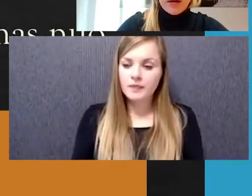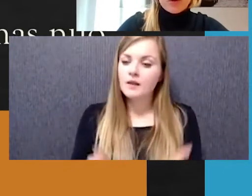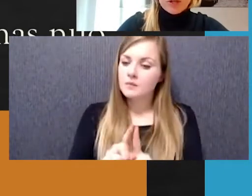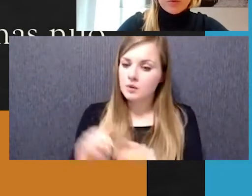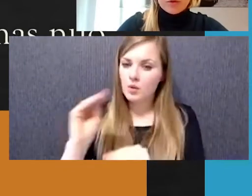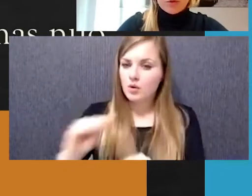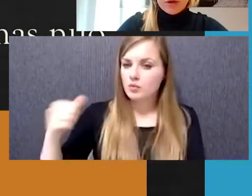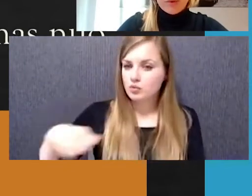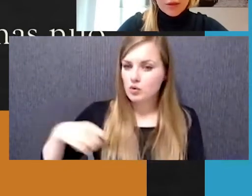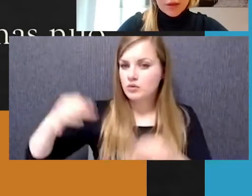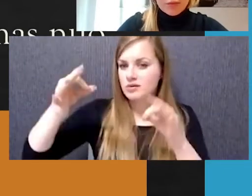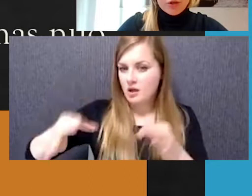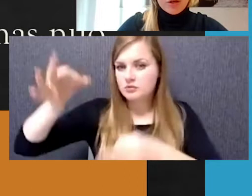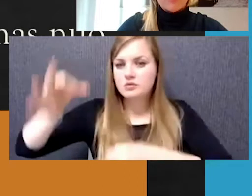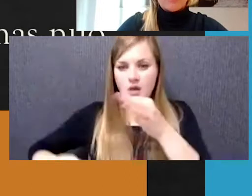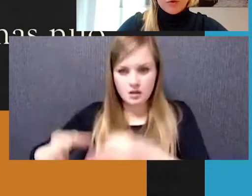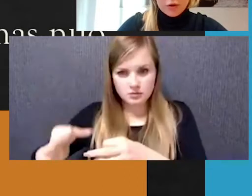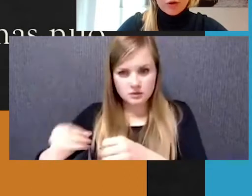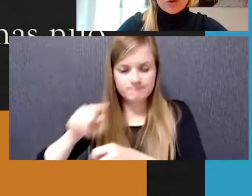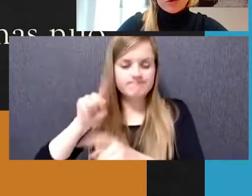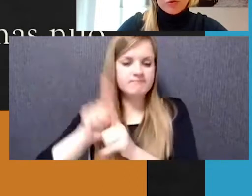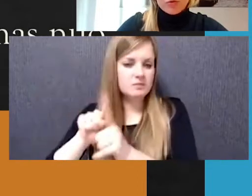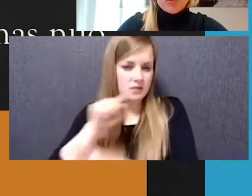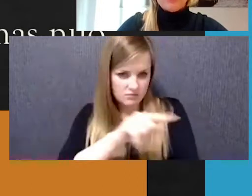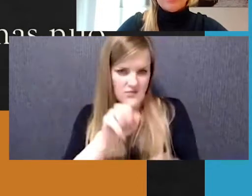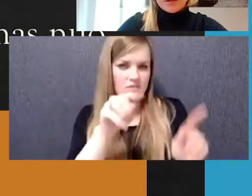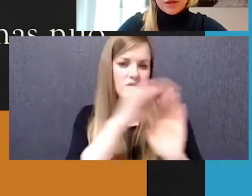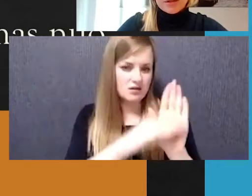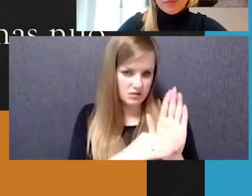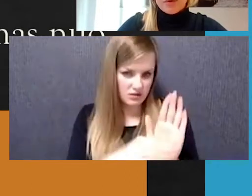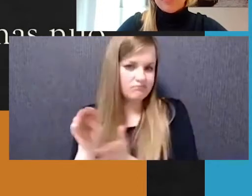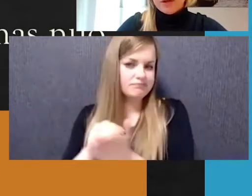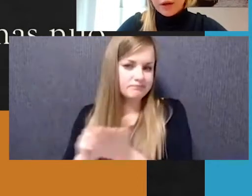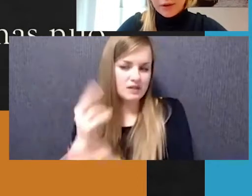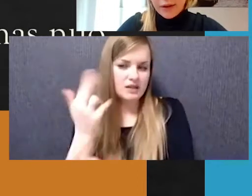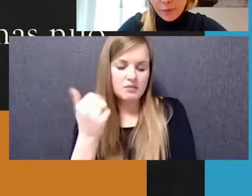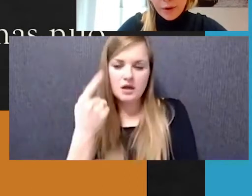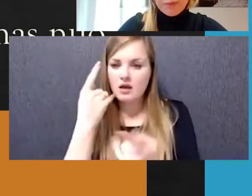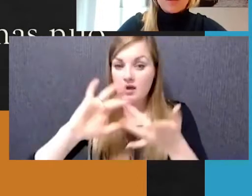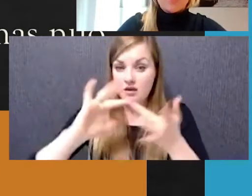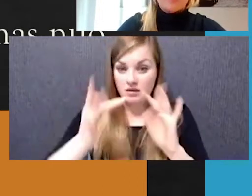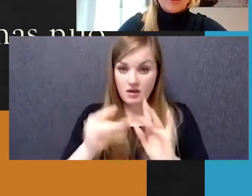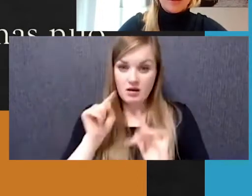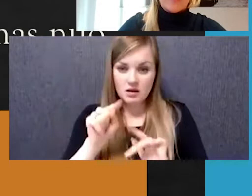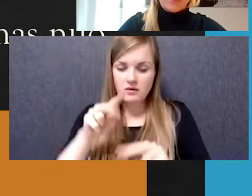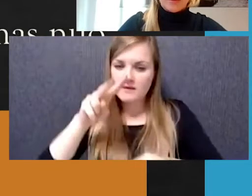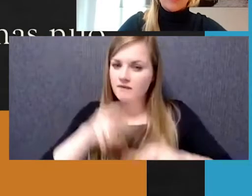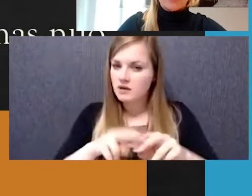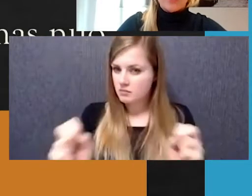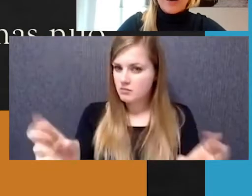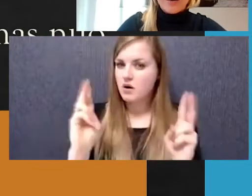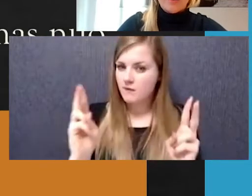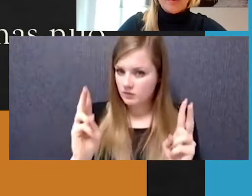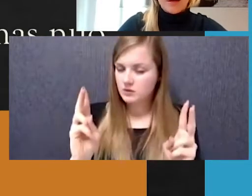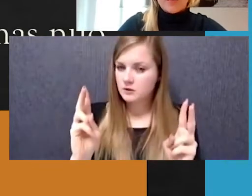And this rule has been mentioned by the European Court of Human Rights in its